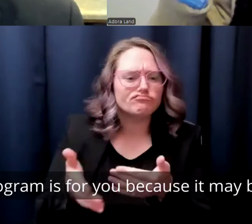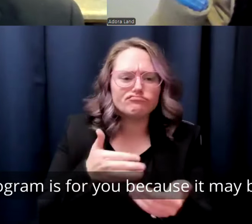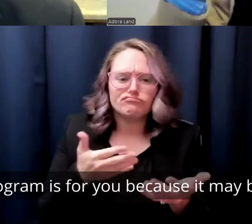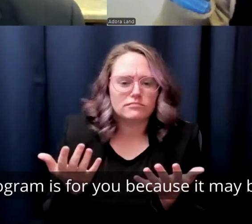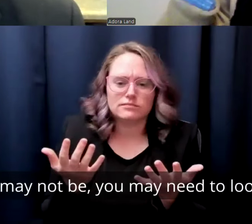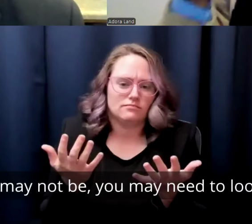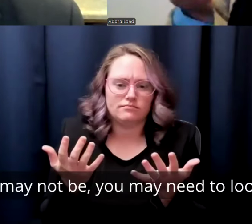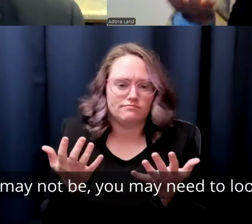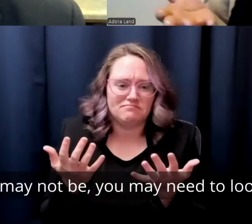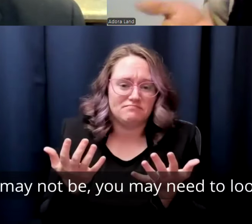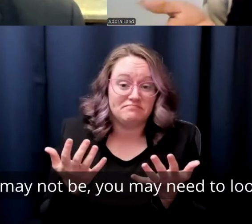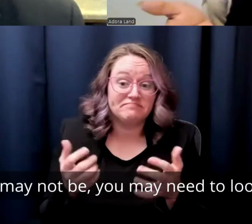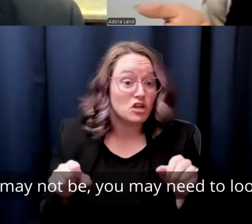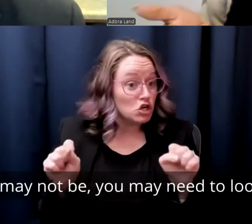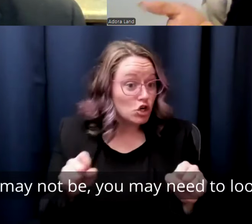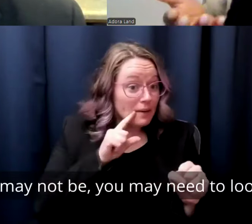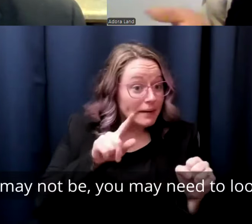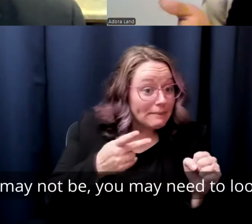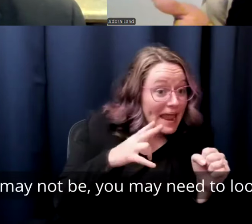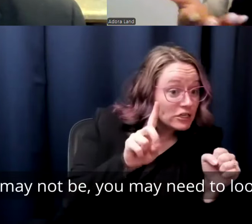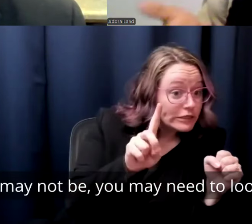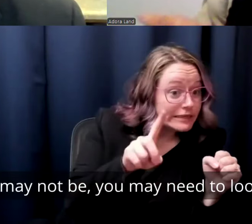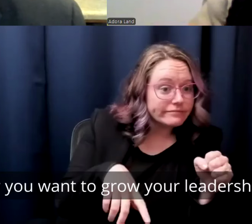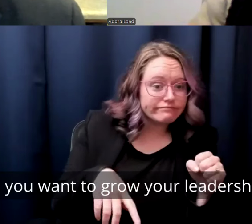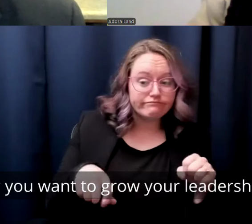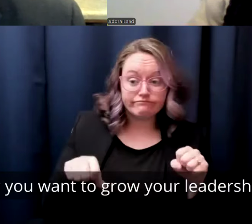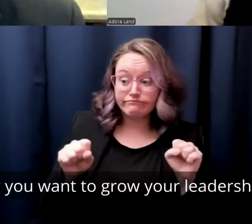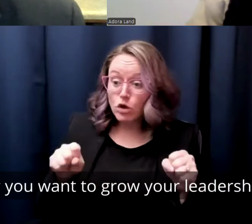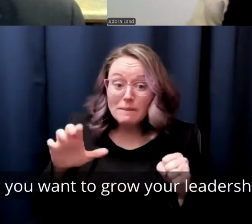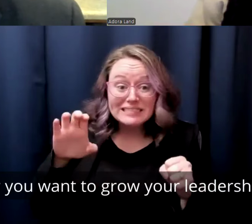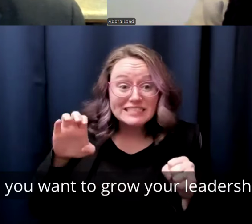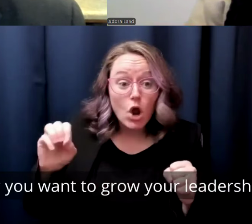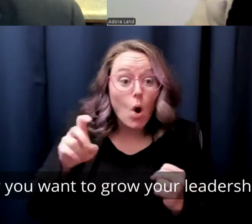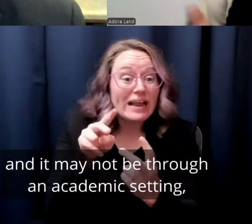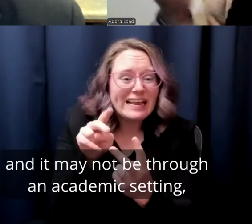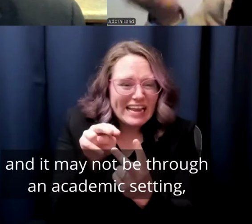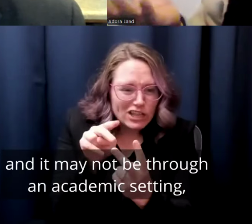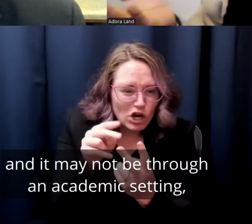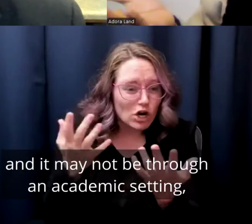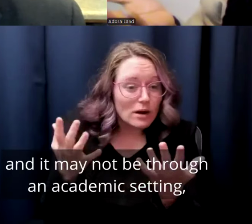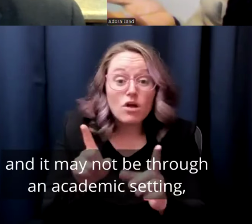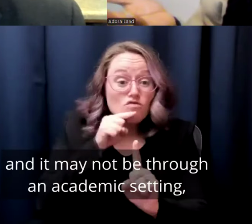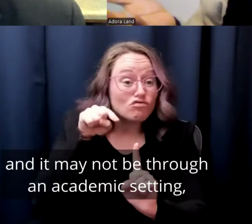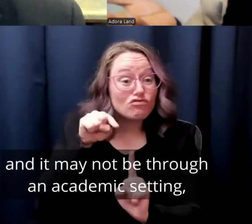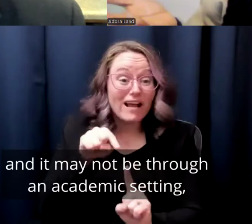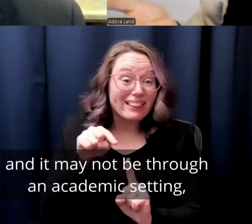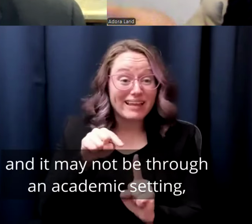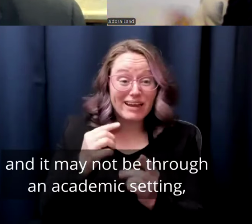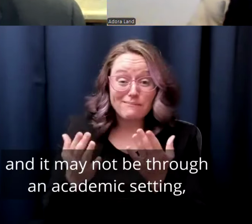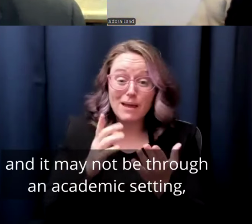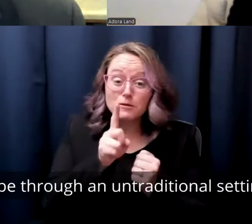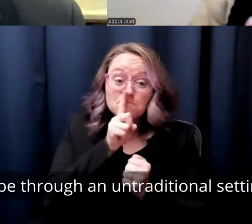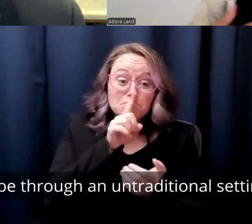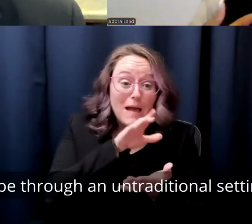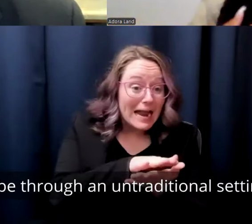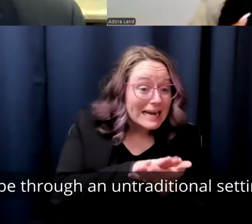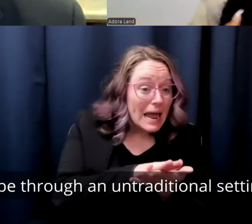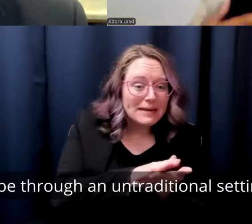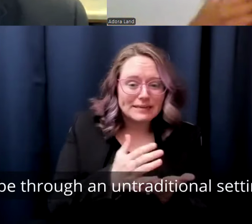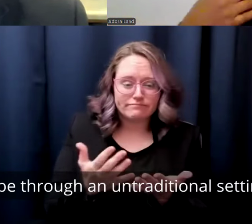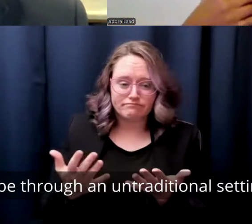it may be and it may not be. You may need to look at how you want to grow your leadership, and it may not be through an academic setting. It may